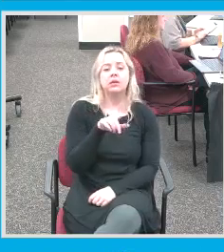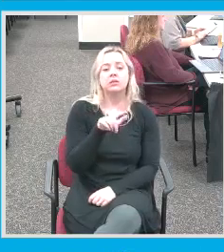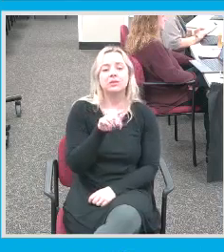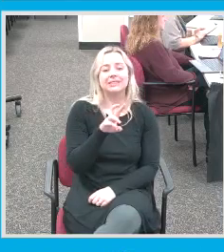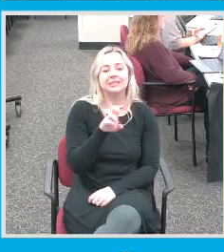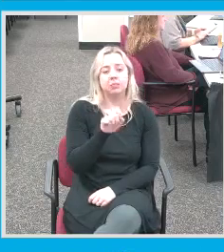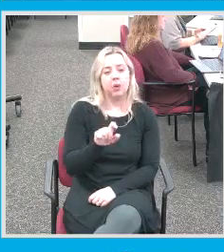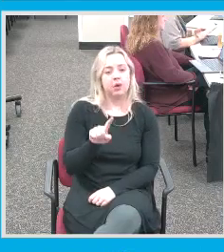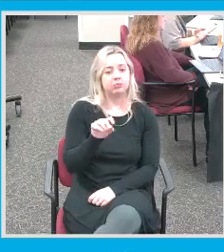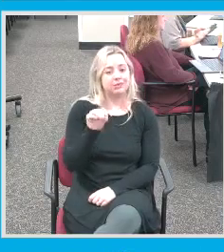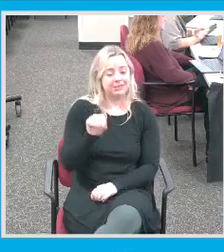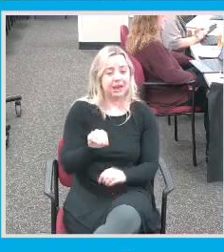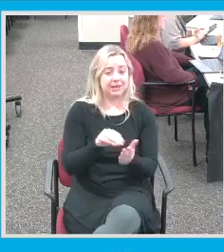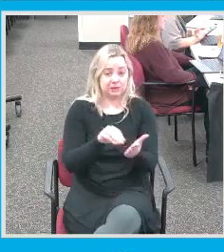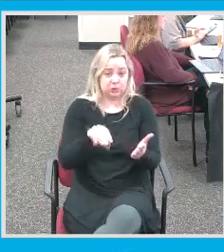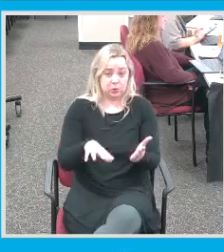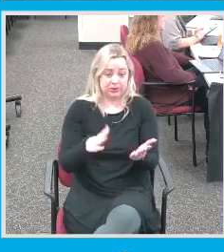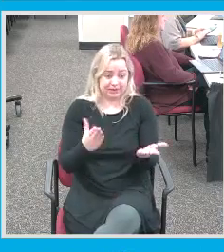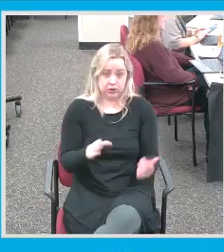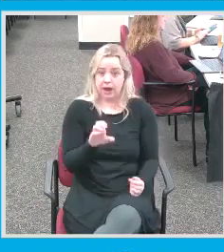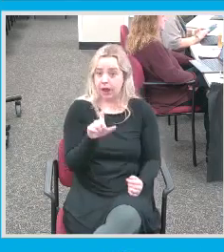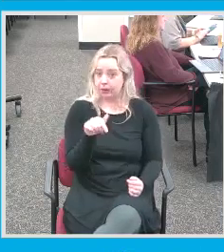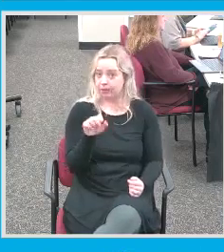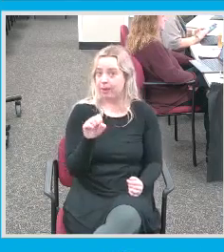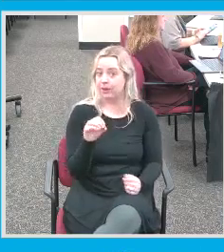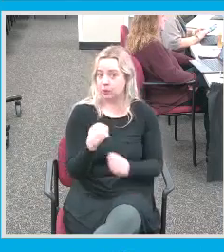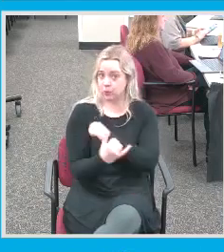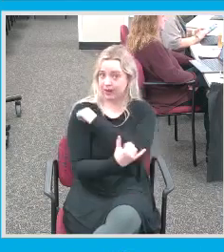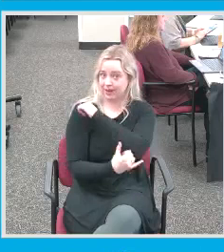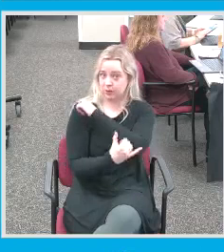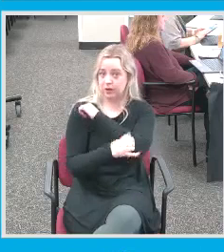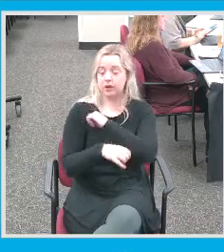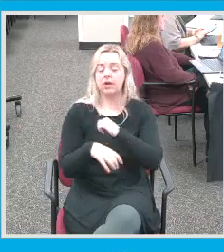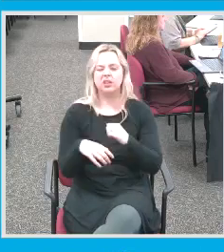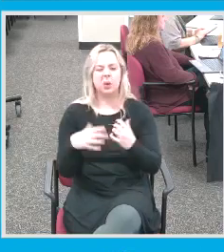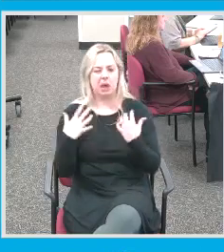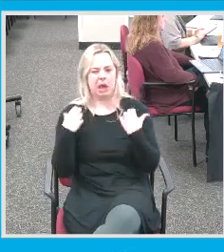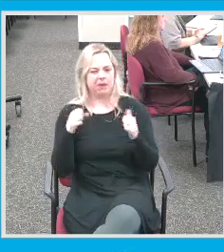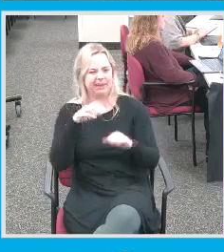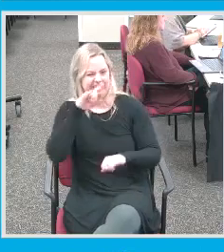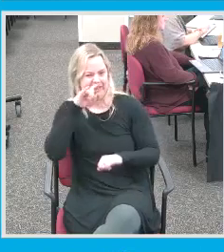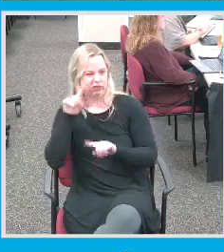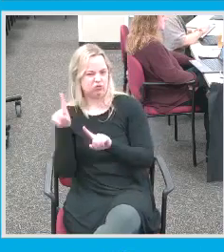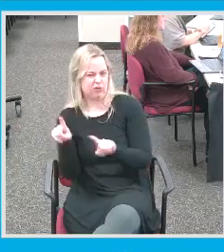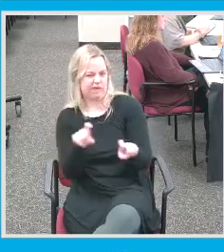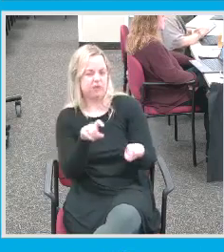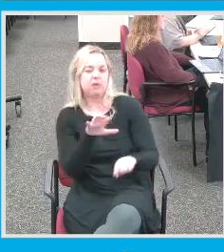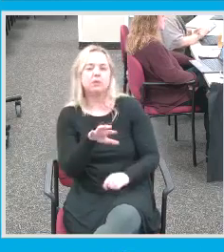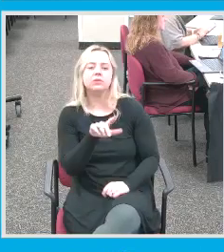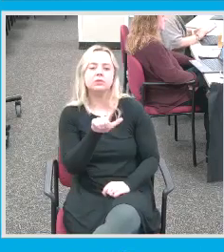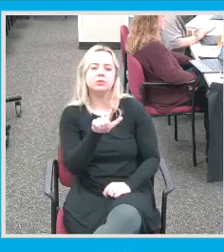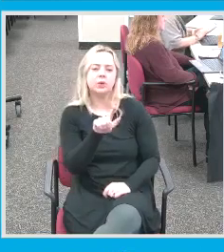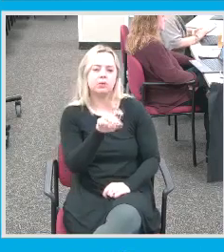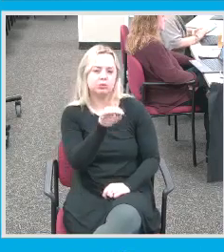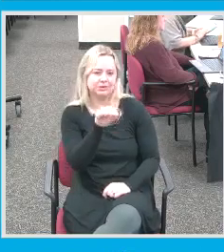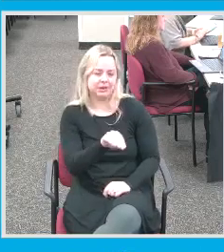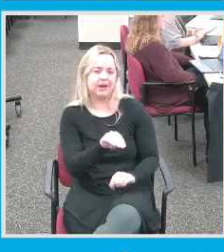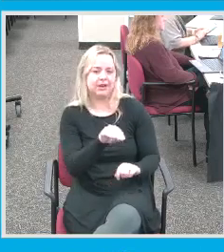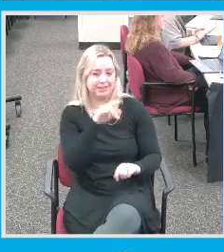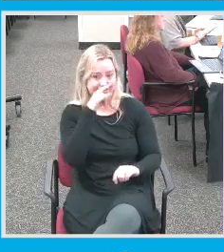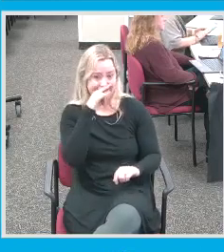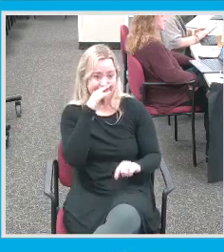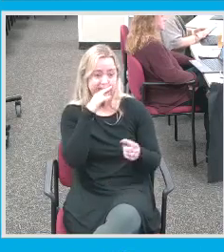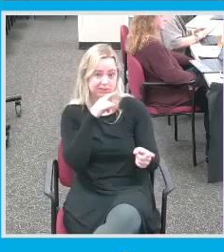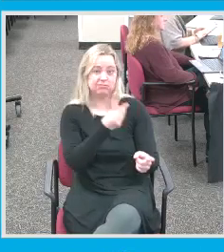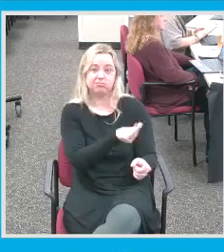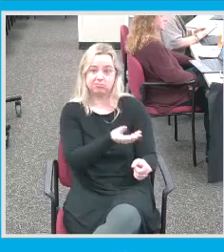26.1% of students in El Paso County, this is El Paso County Healthy Kids Colorado survey data, 26.1% students reported vaping in the last 30